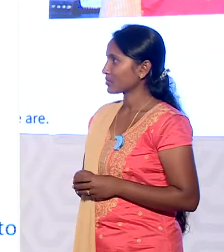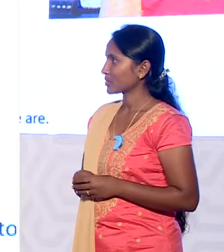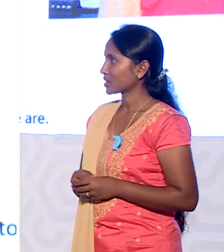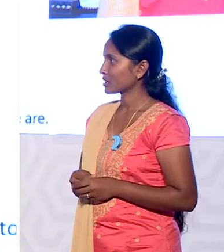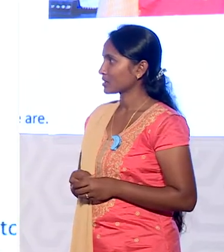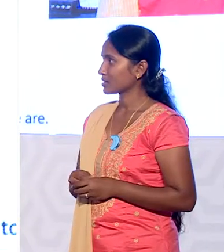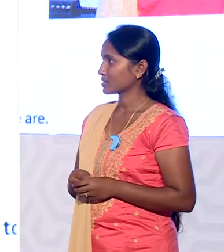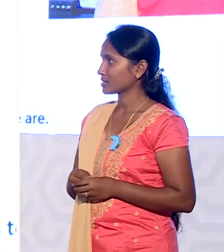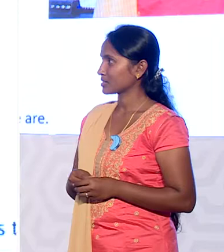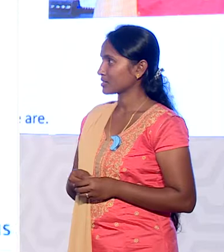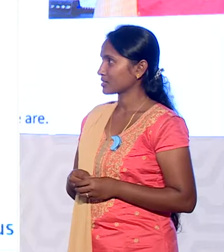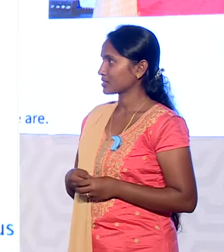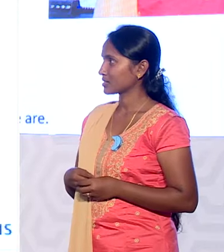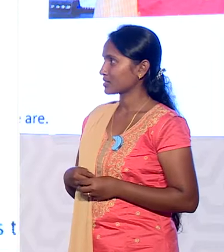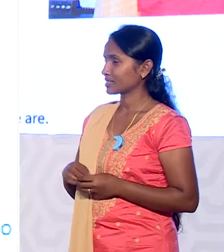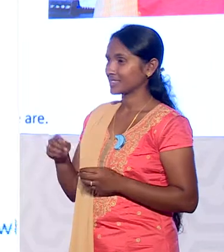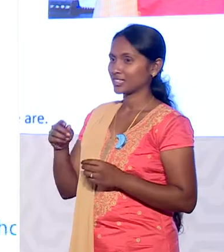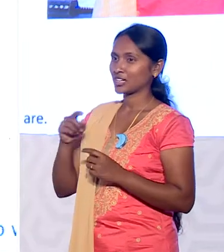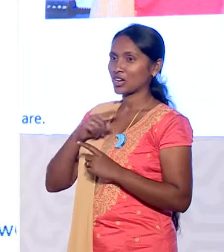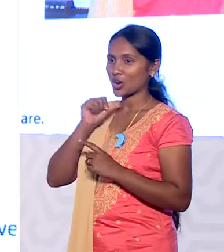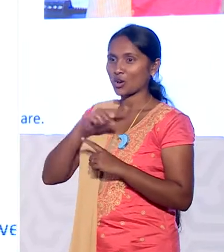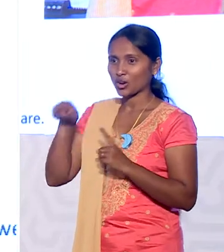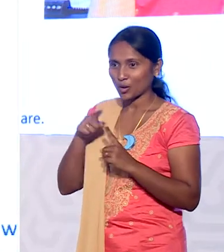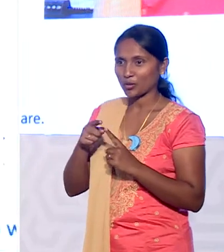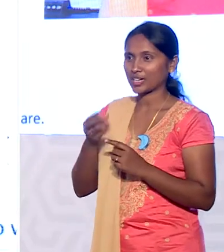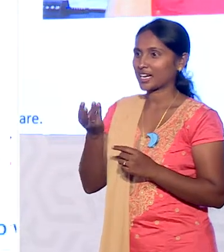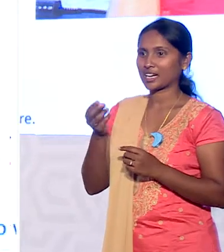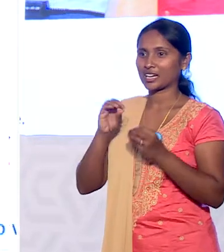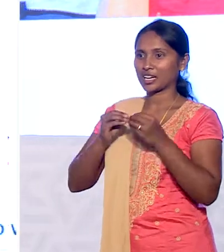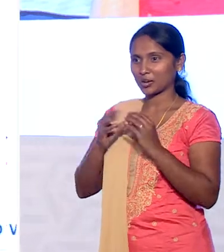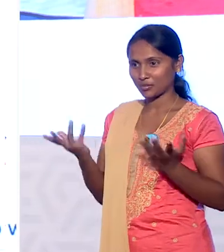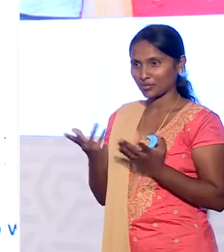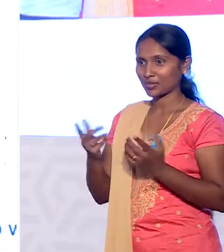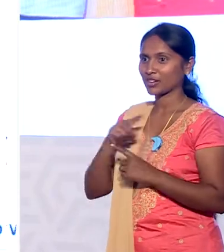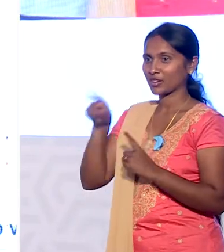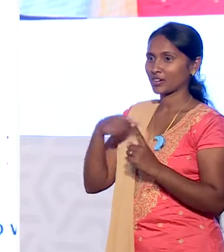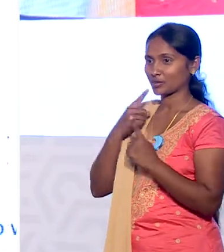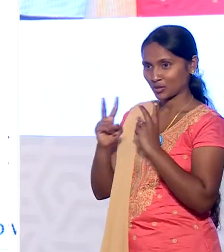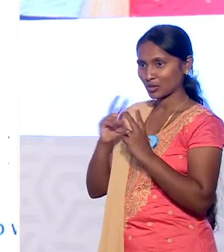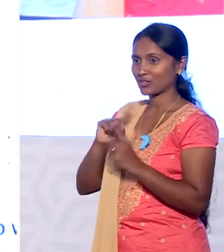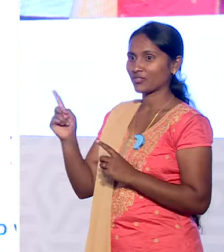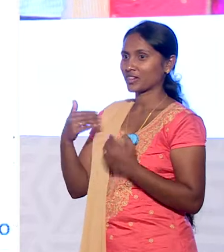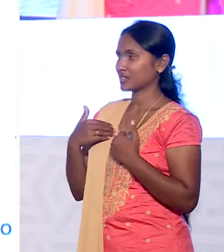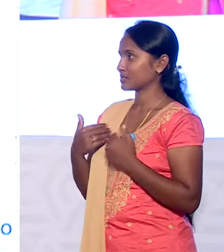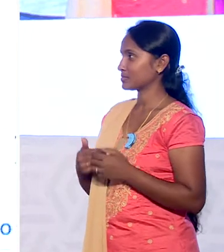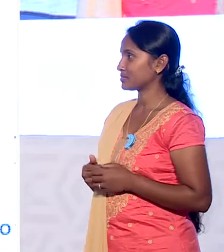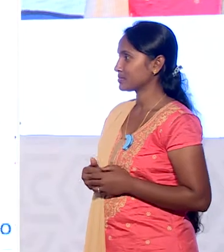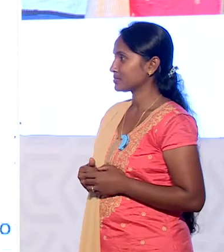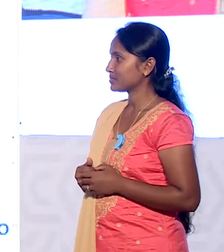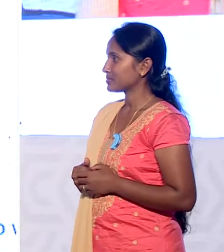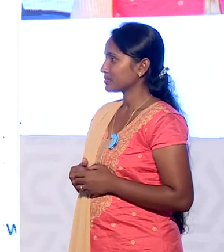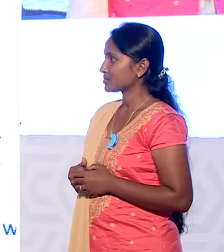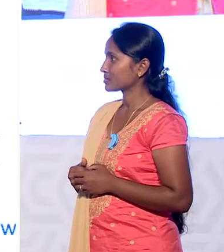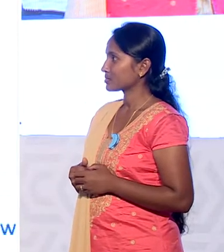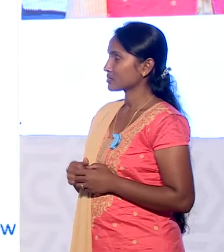It's not about accolades, awards, and numbers. It's the freedom to be who I need to be. That's where I wear this crazy jacket for the last 9 months.